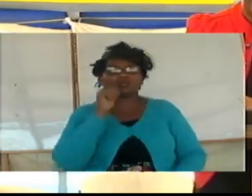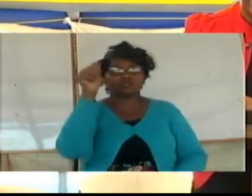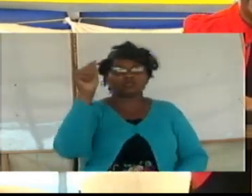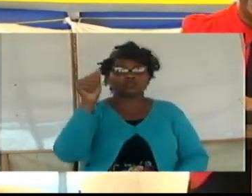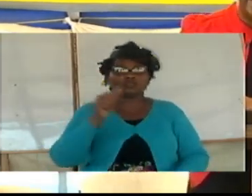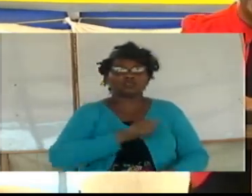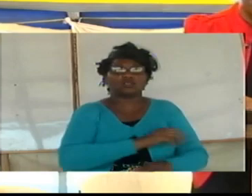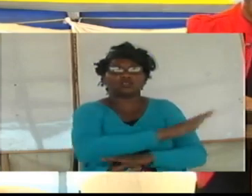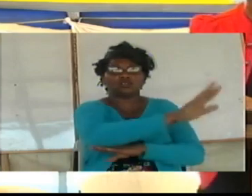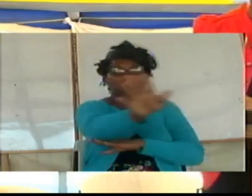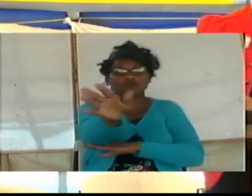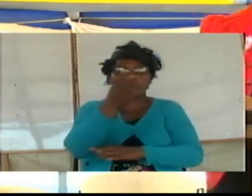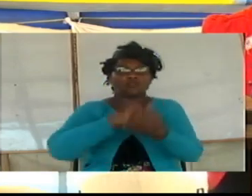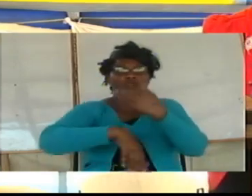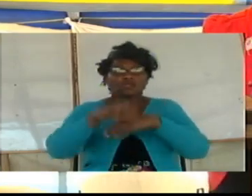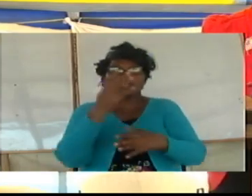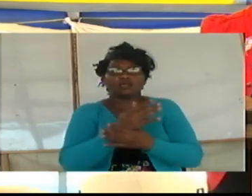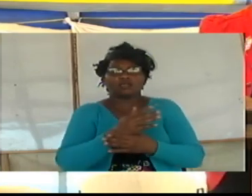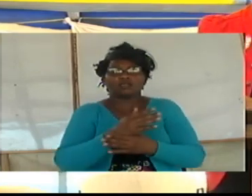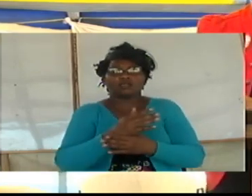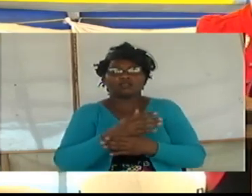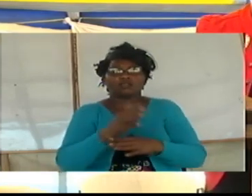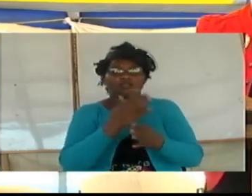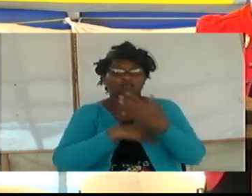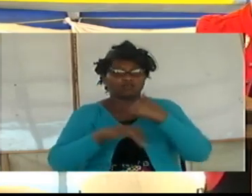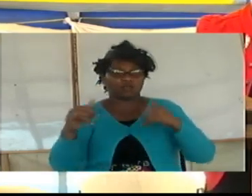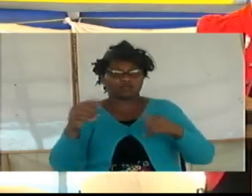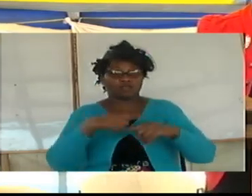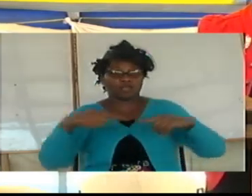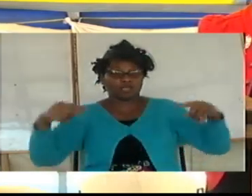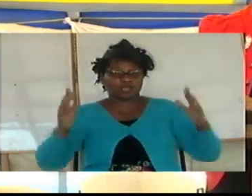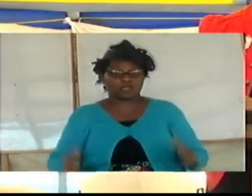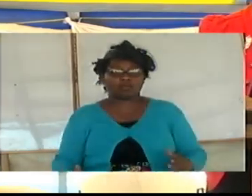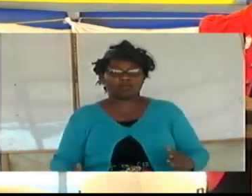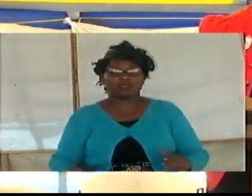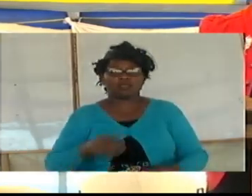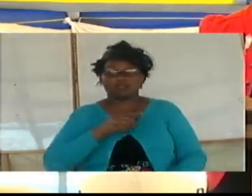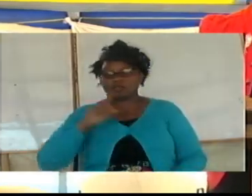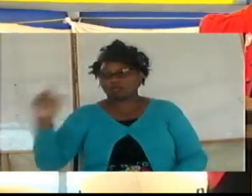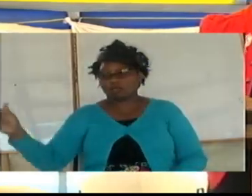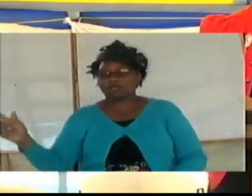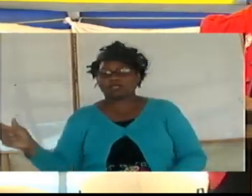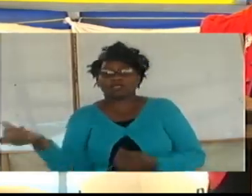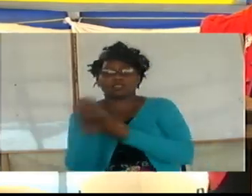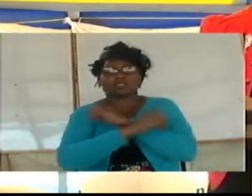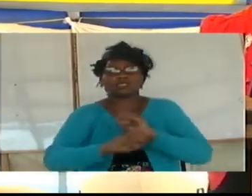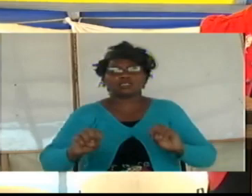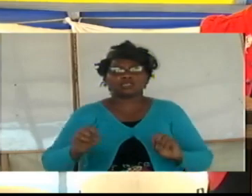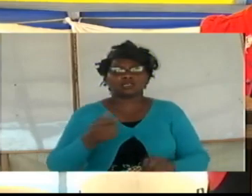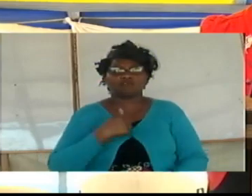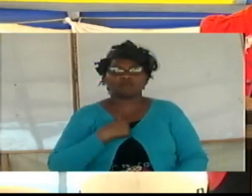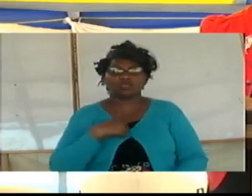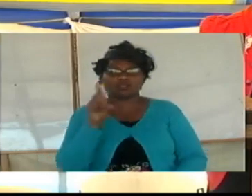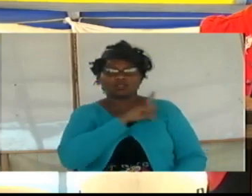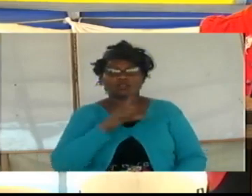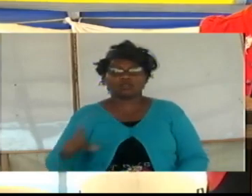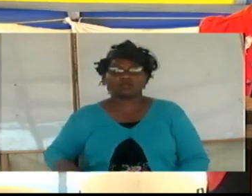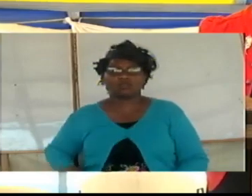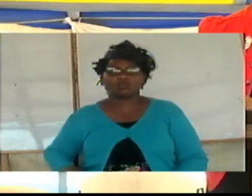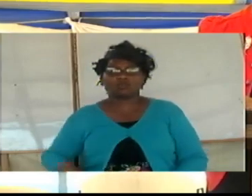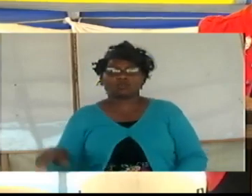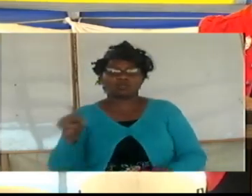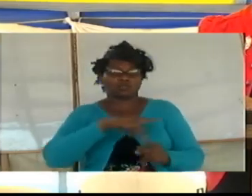thine hand against the wrath of mine enemies, and thy right hand shall save me. The Lord will perfect that